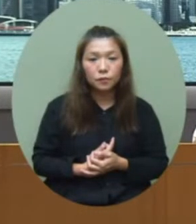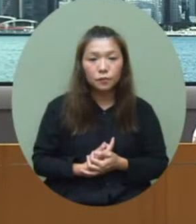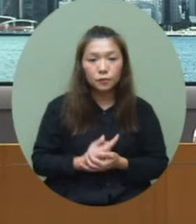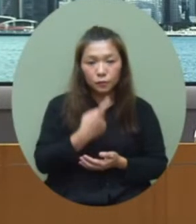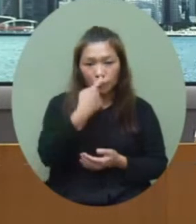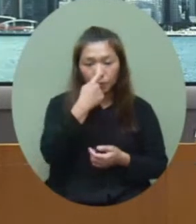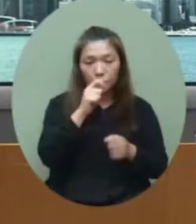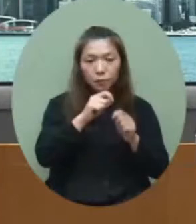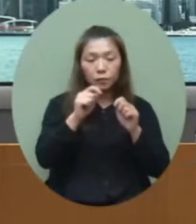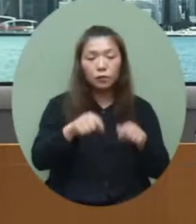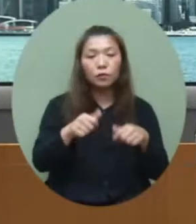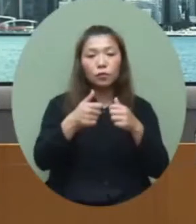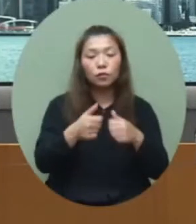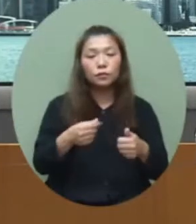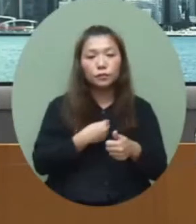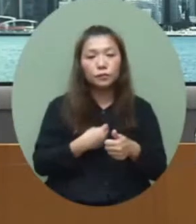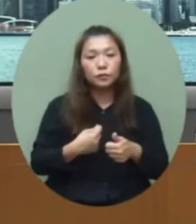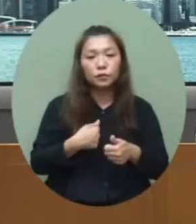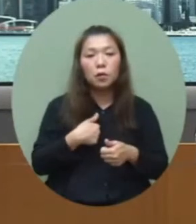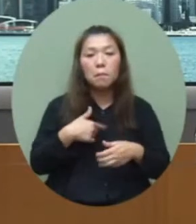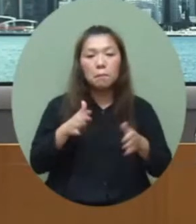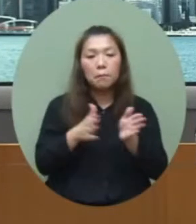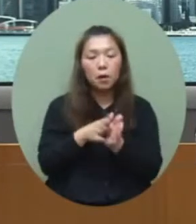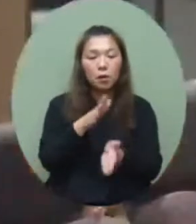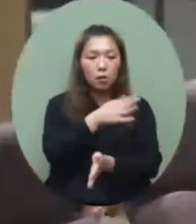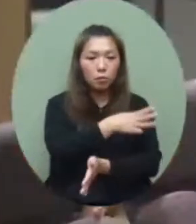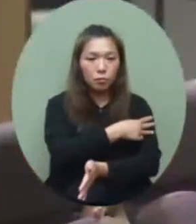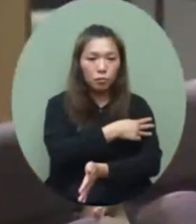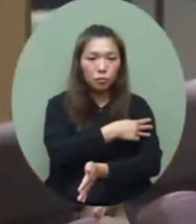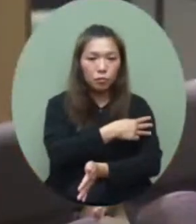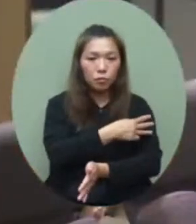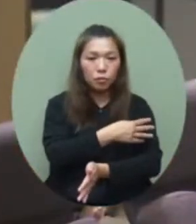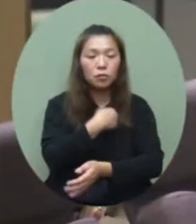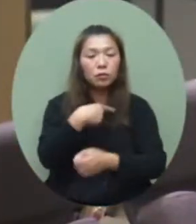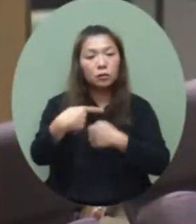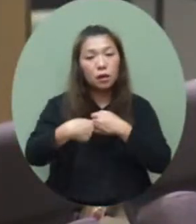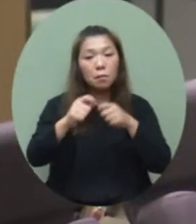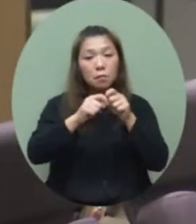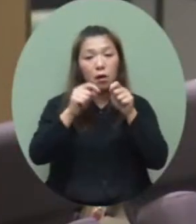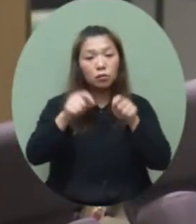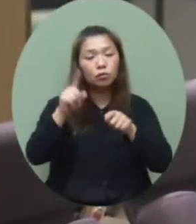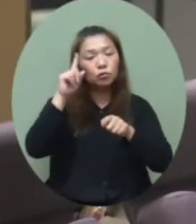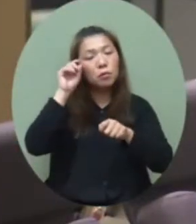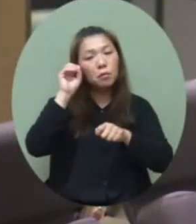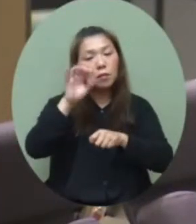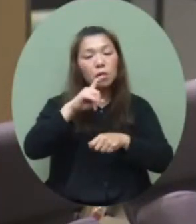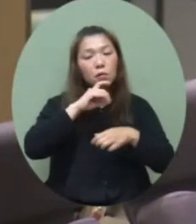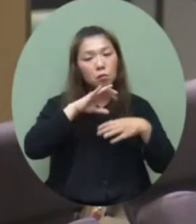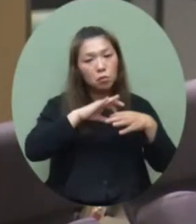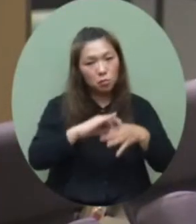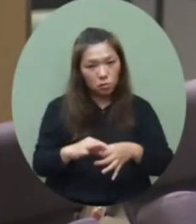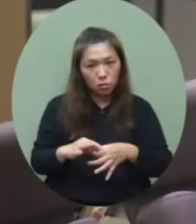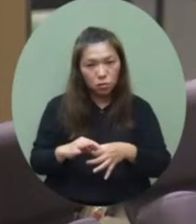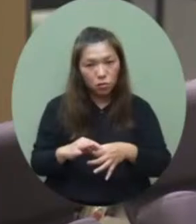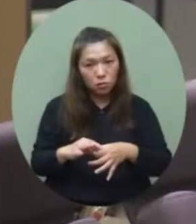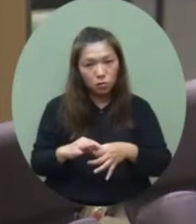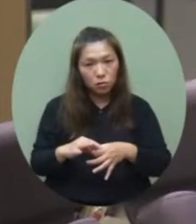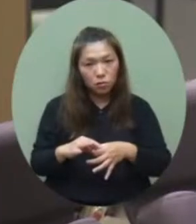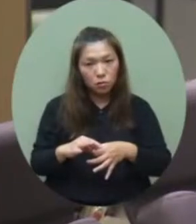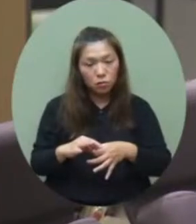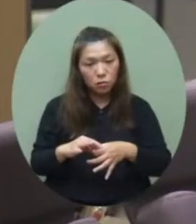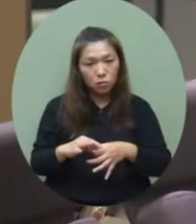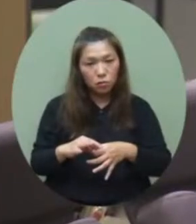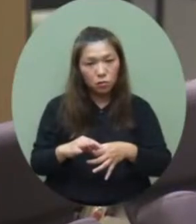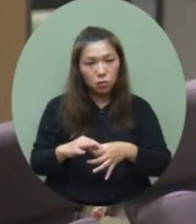I'm from Bloomberg News. My first question is about whether there's any consideration